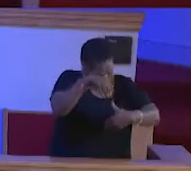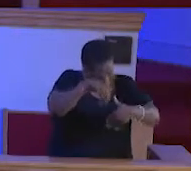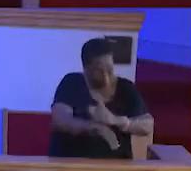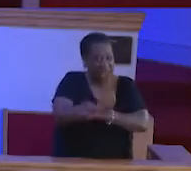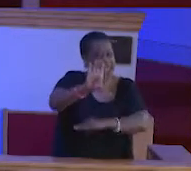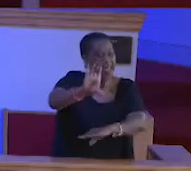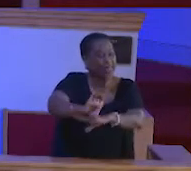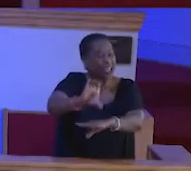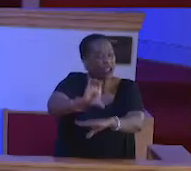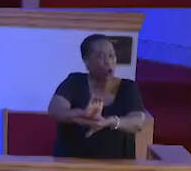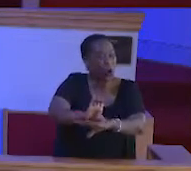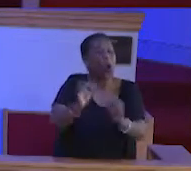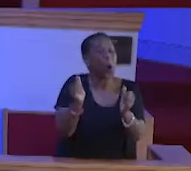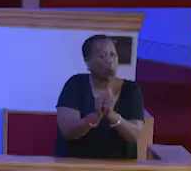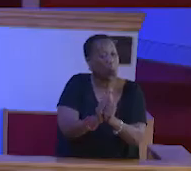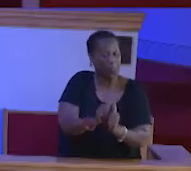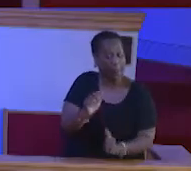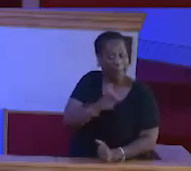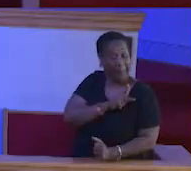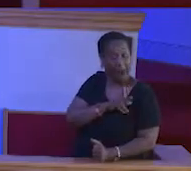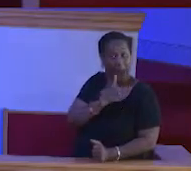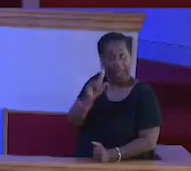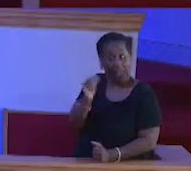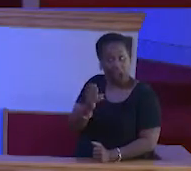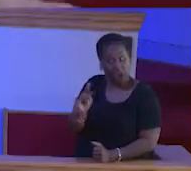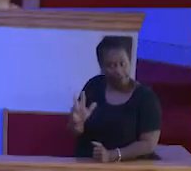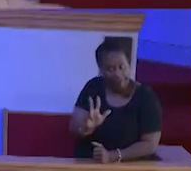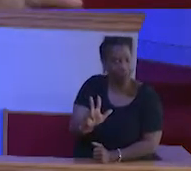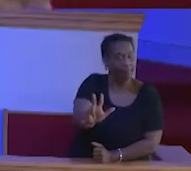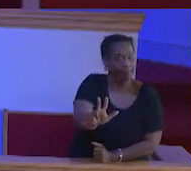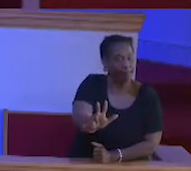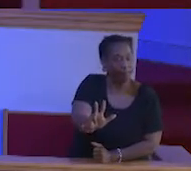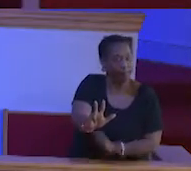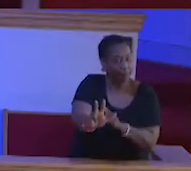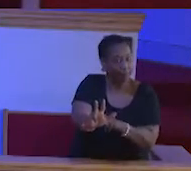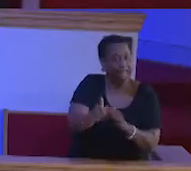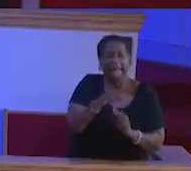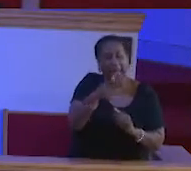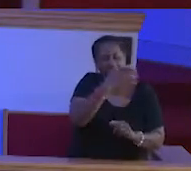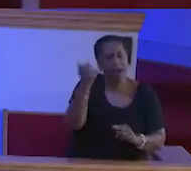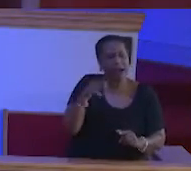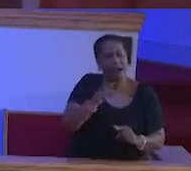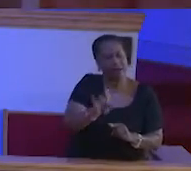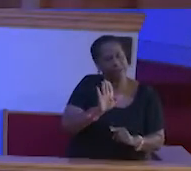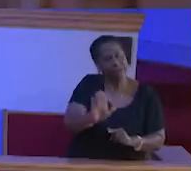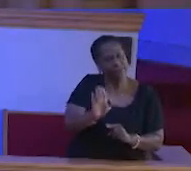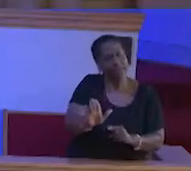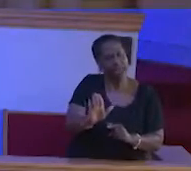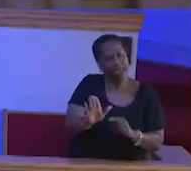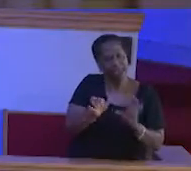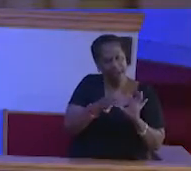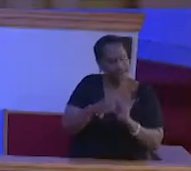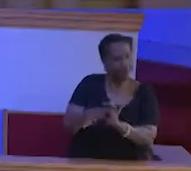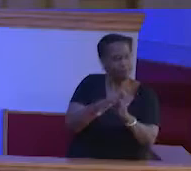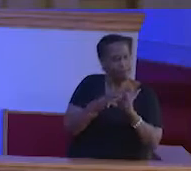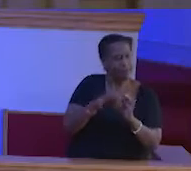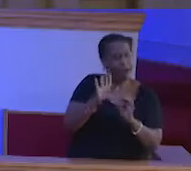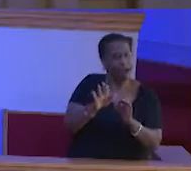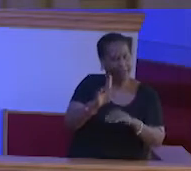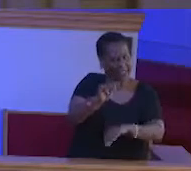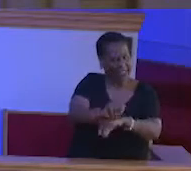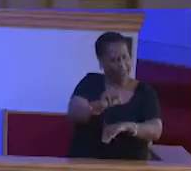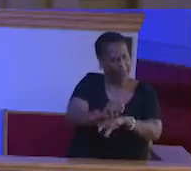temple with Peter and John. And because of the nature of the decorum of the